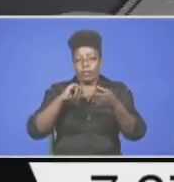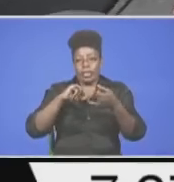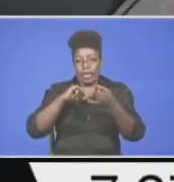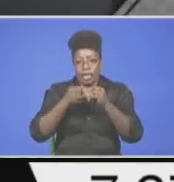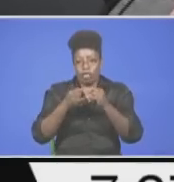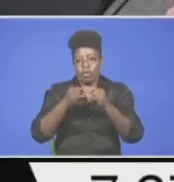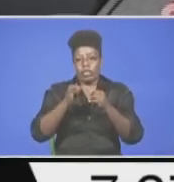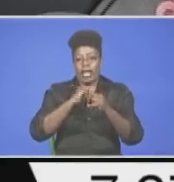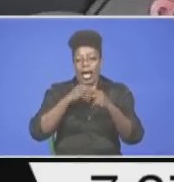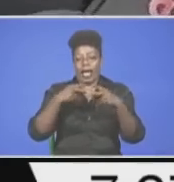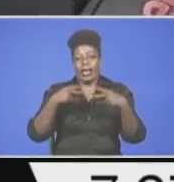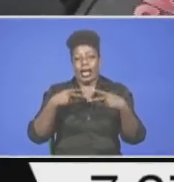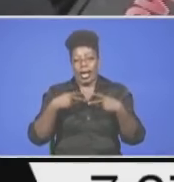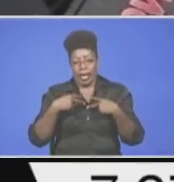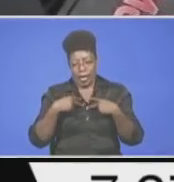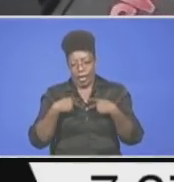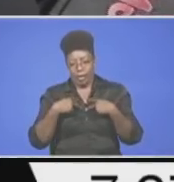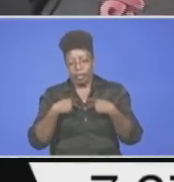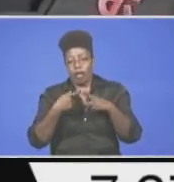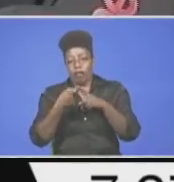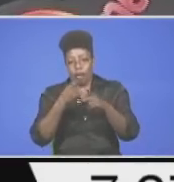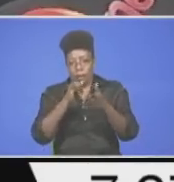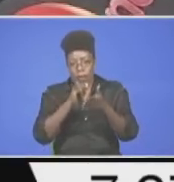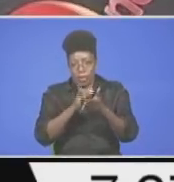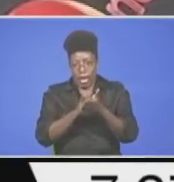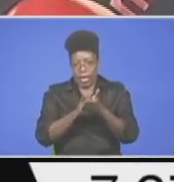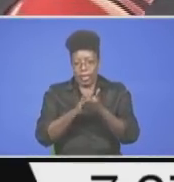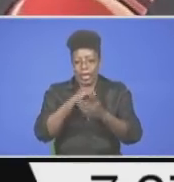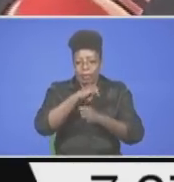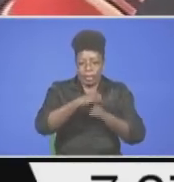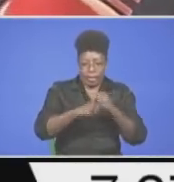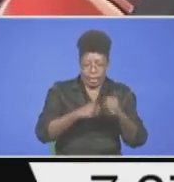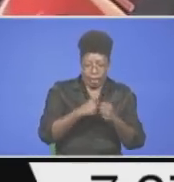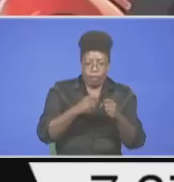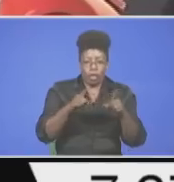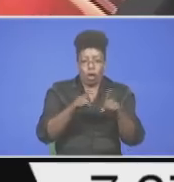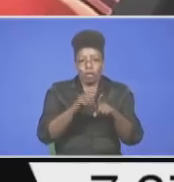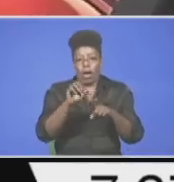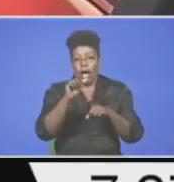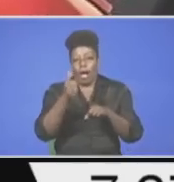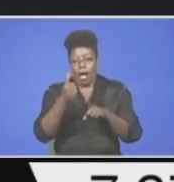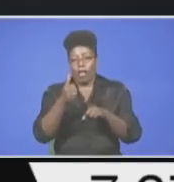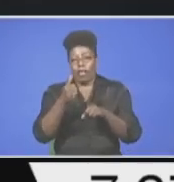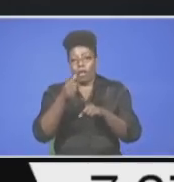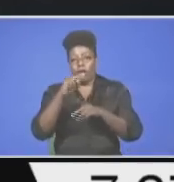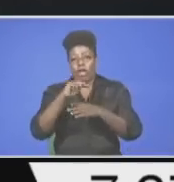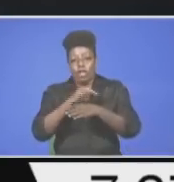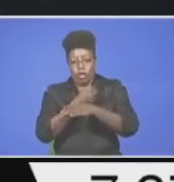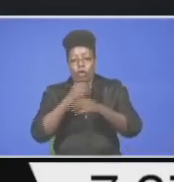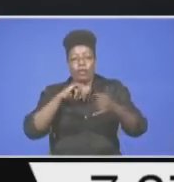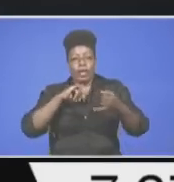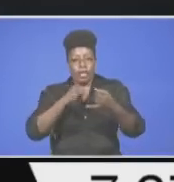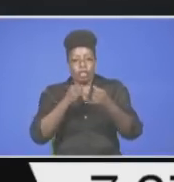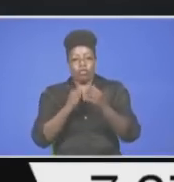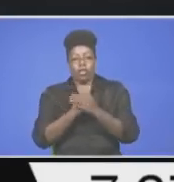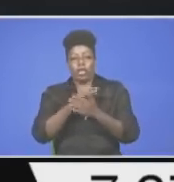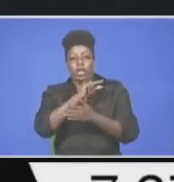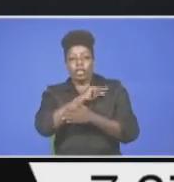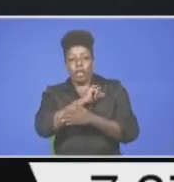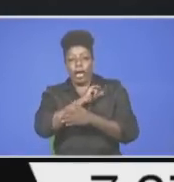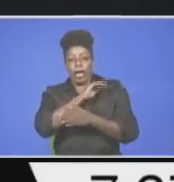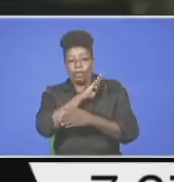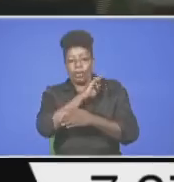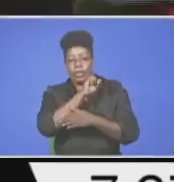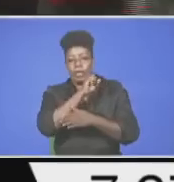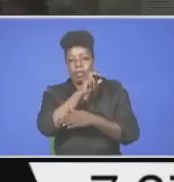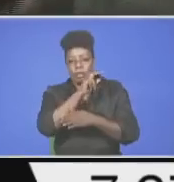have received, and of course I'm suffering from also an ulnar nerve injury. Gibson, who is still recovering